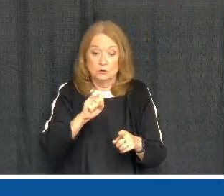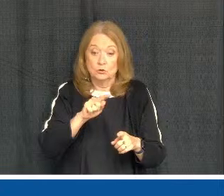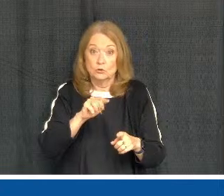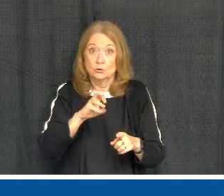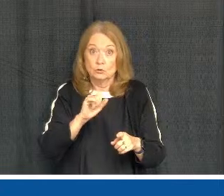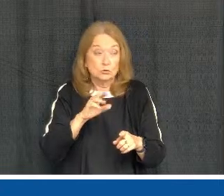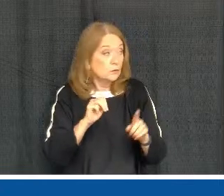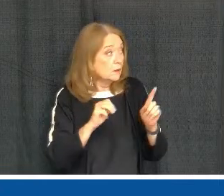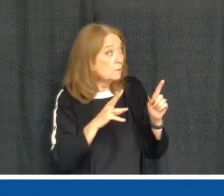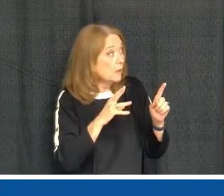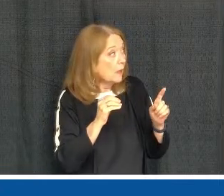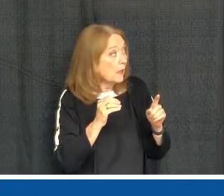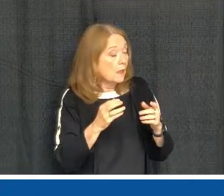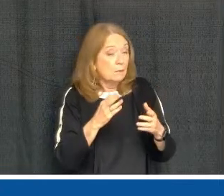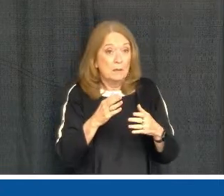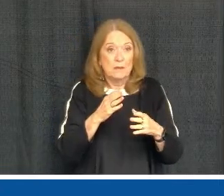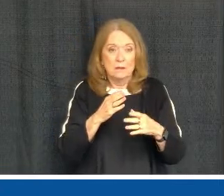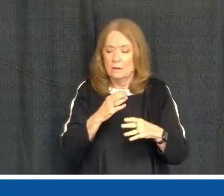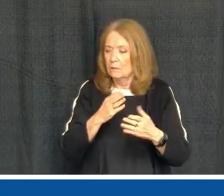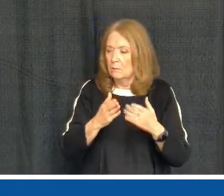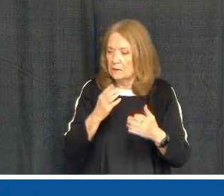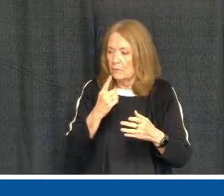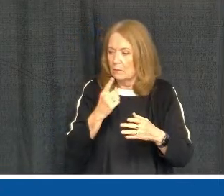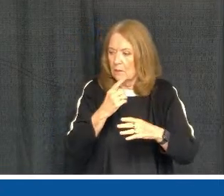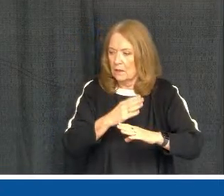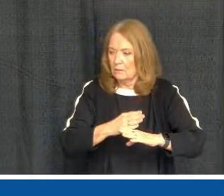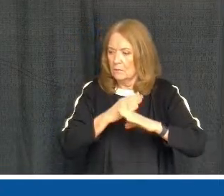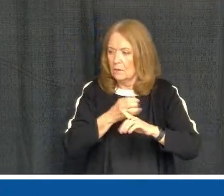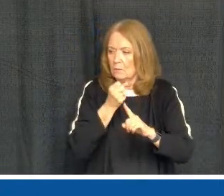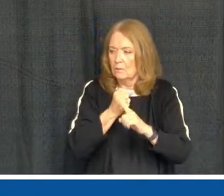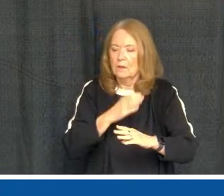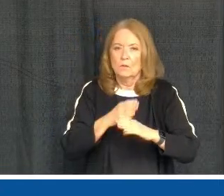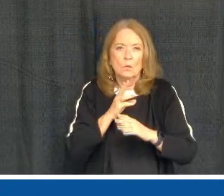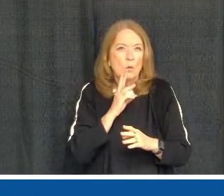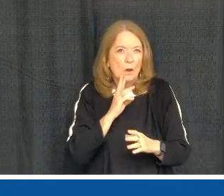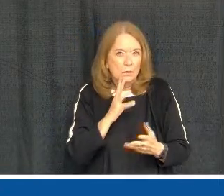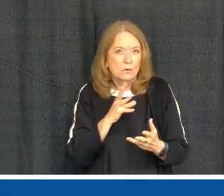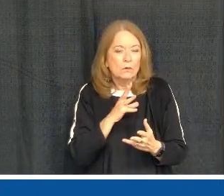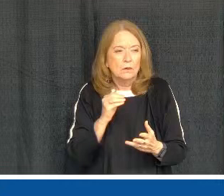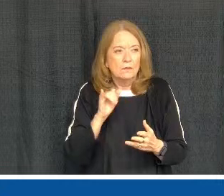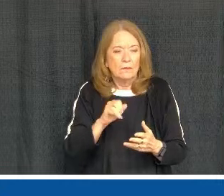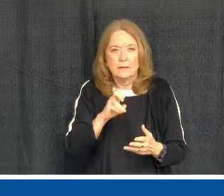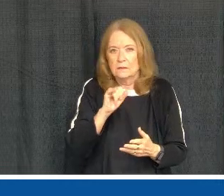Stream buffers may impact the site. Those were accommodated for in the subdivision.